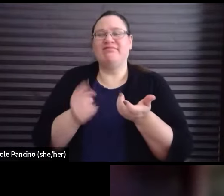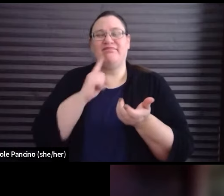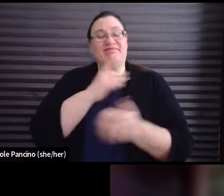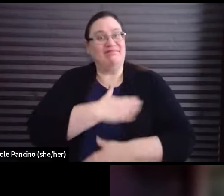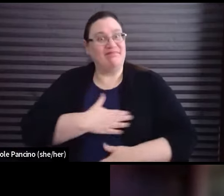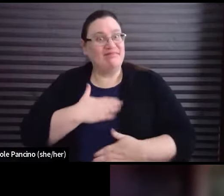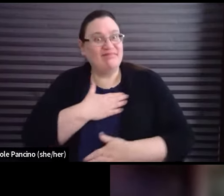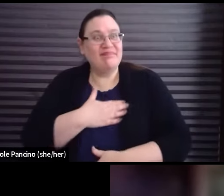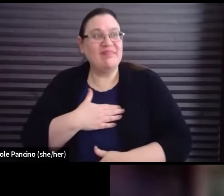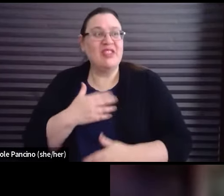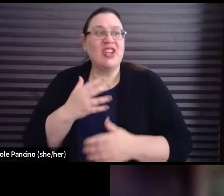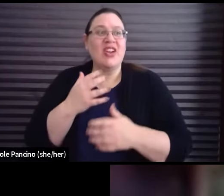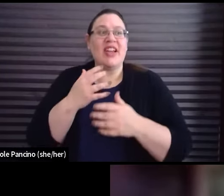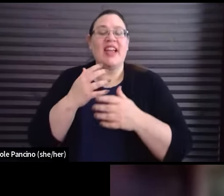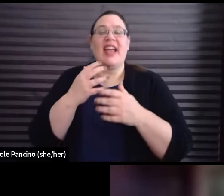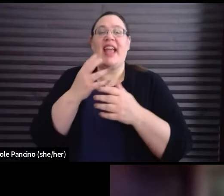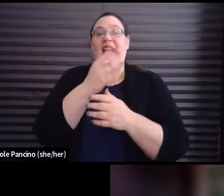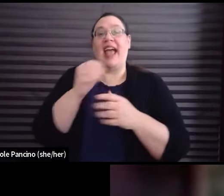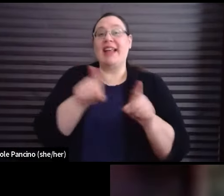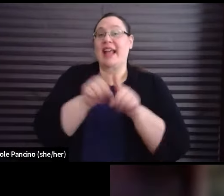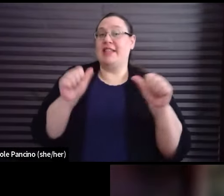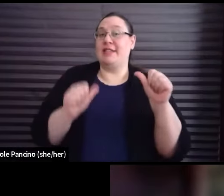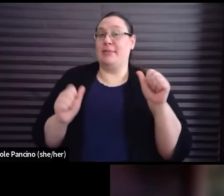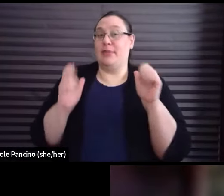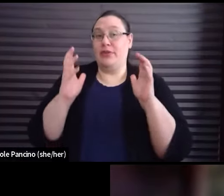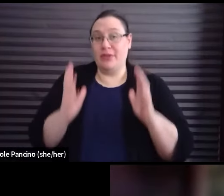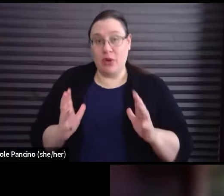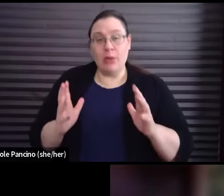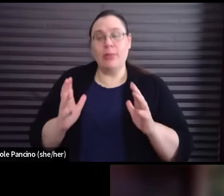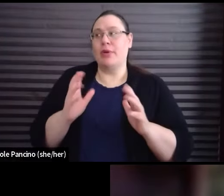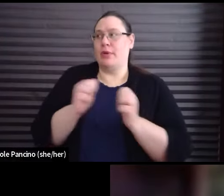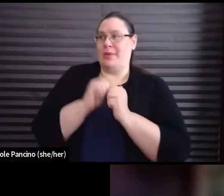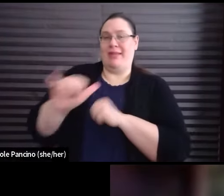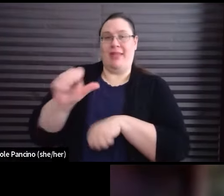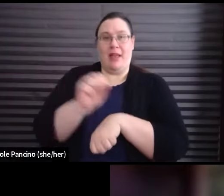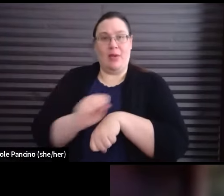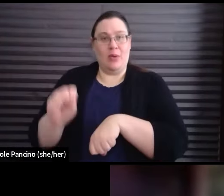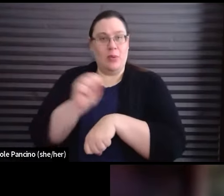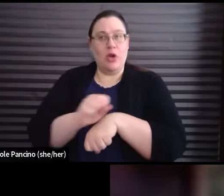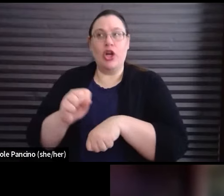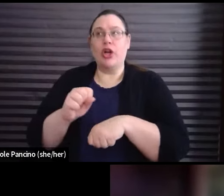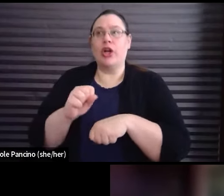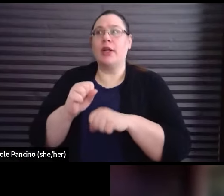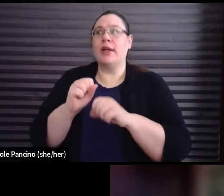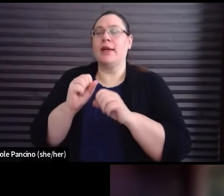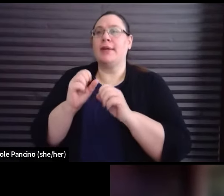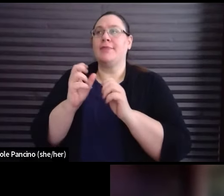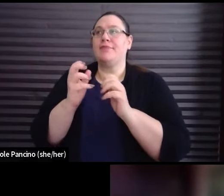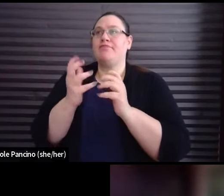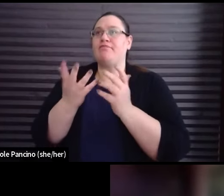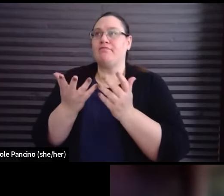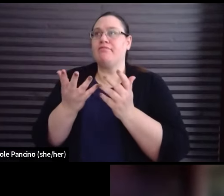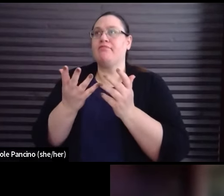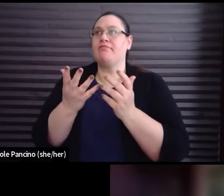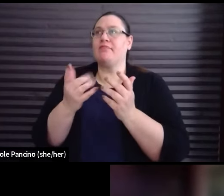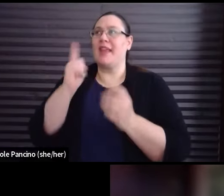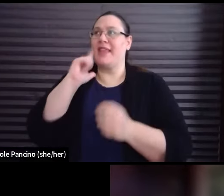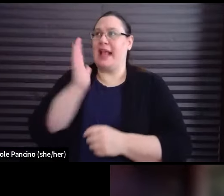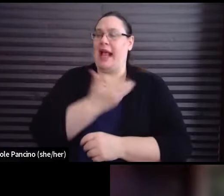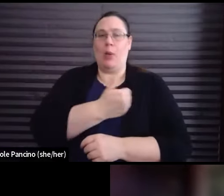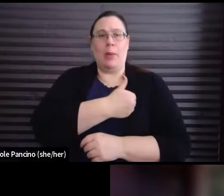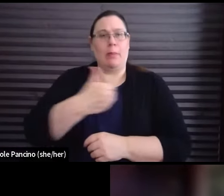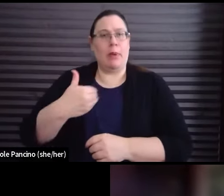I, as a performer, you know, doing this work, I see, you know, I think our members are so